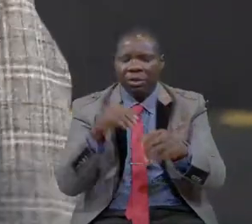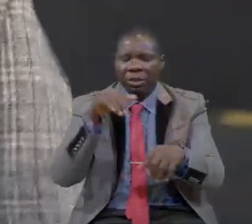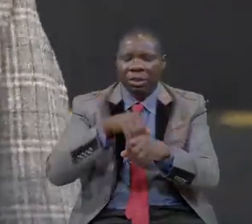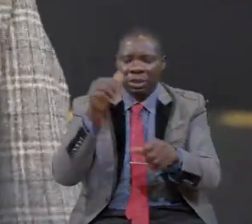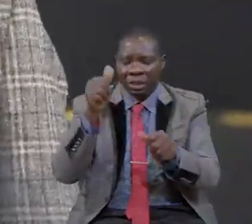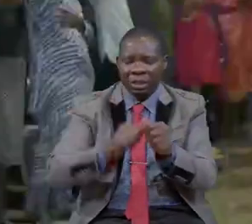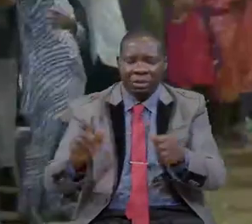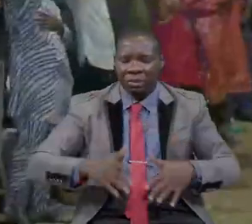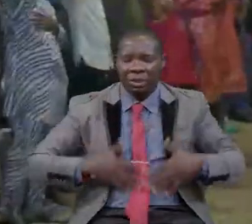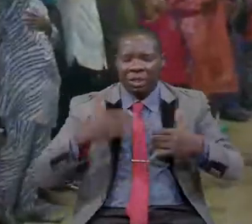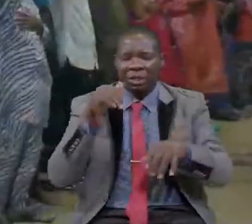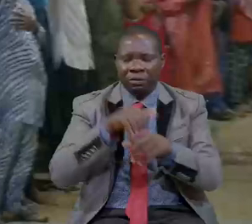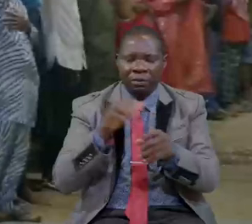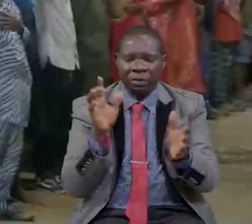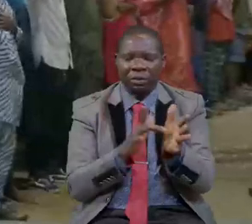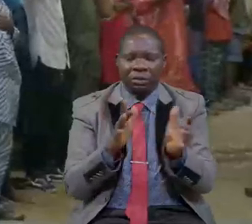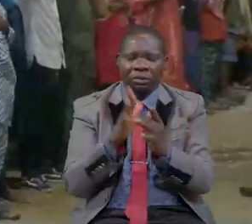Jesus' name.